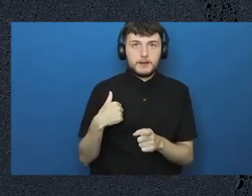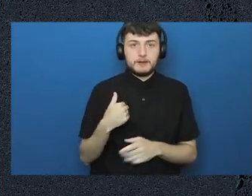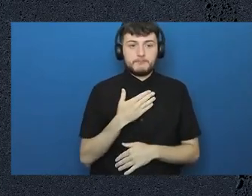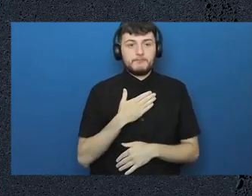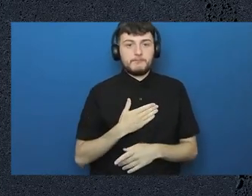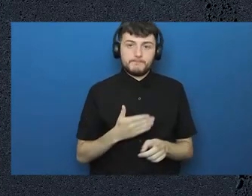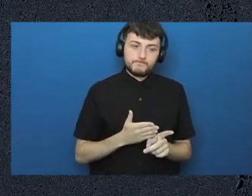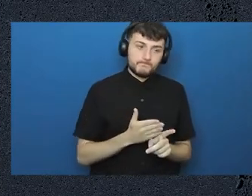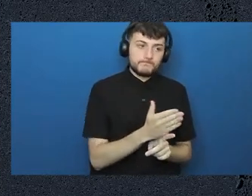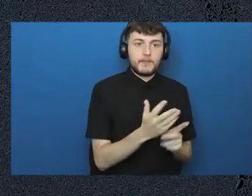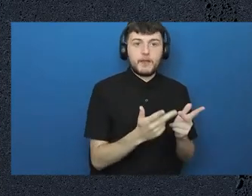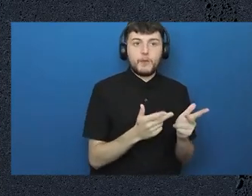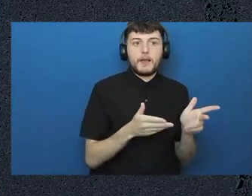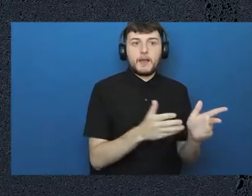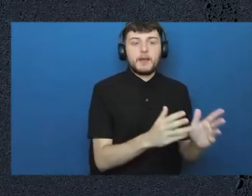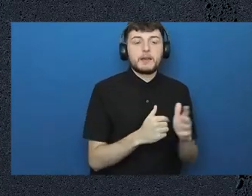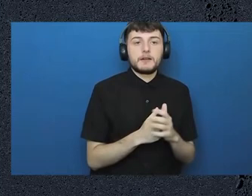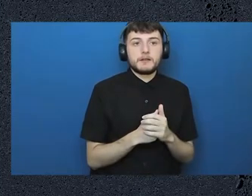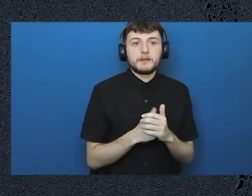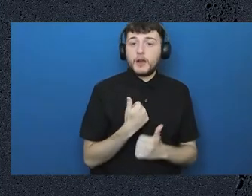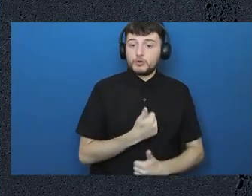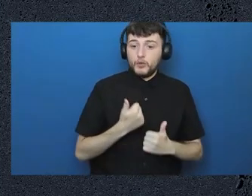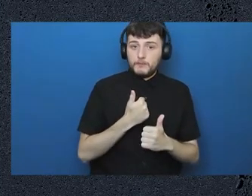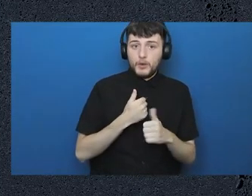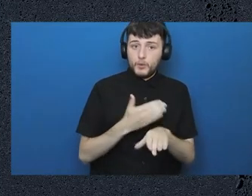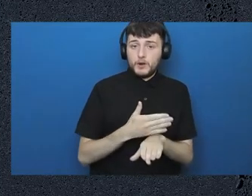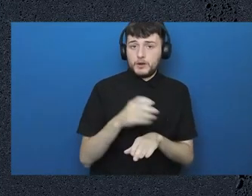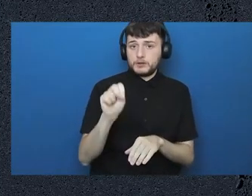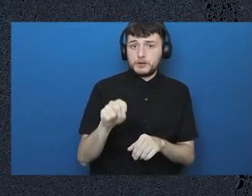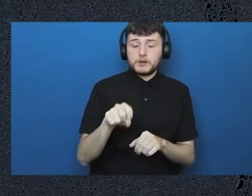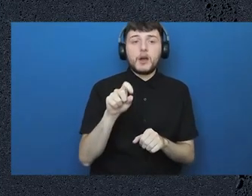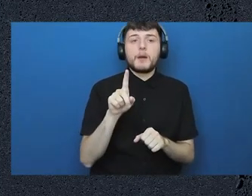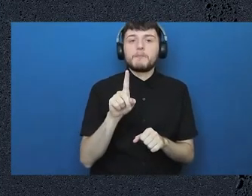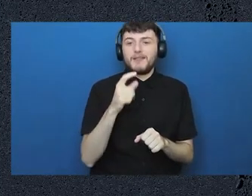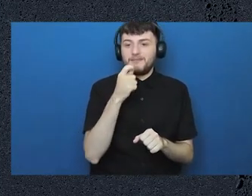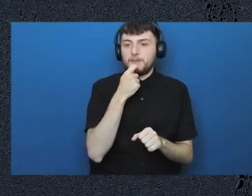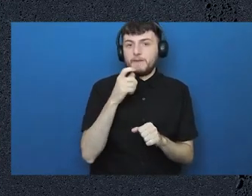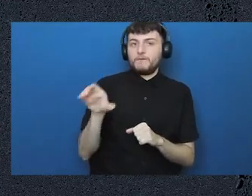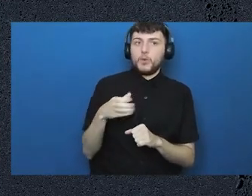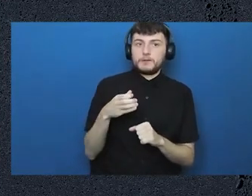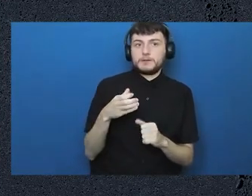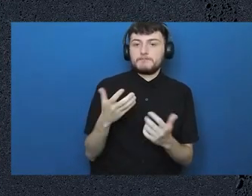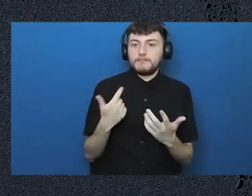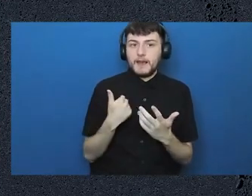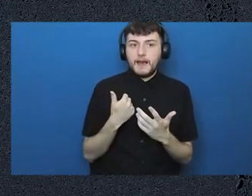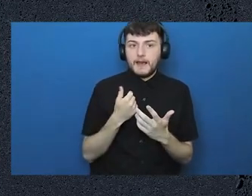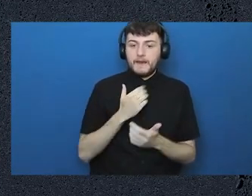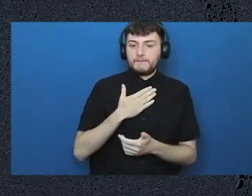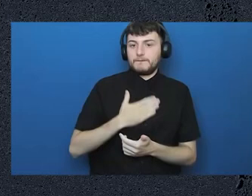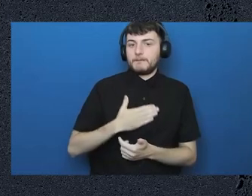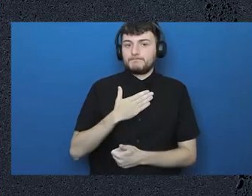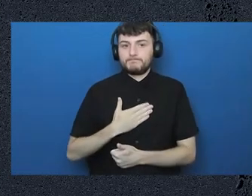say those choices were forced upon me. I've made the best of them, but you know. Yeah. But thank you. That's a really powerful